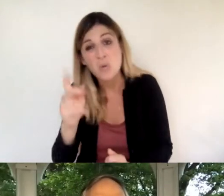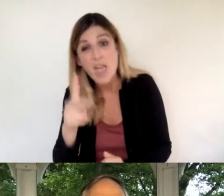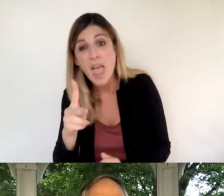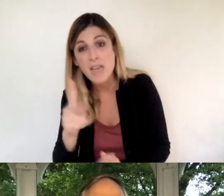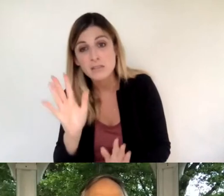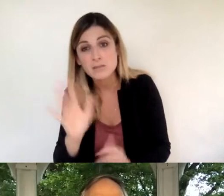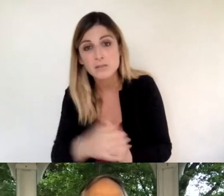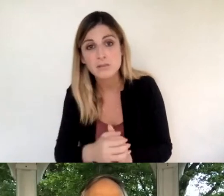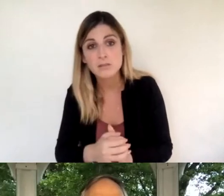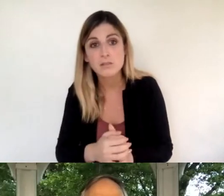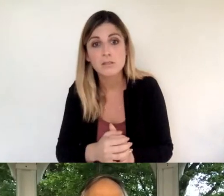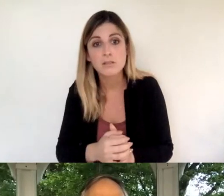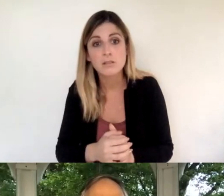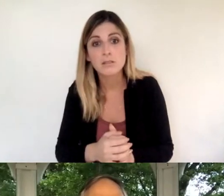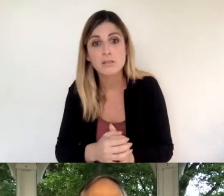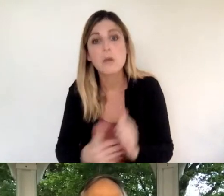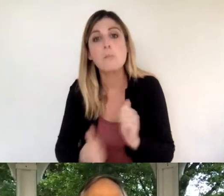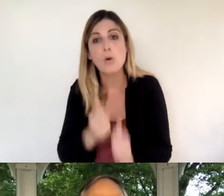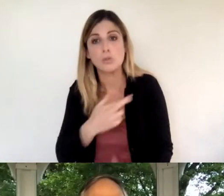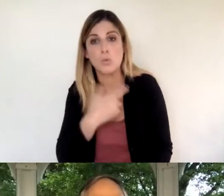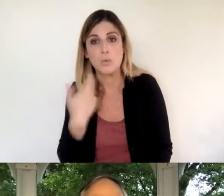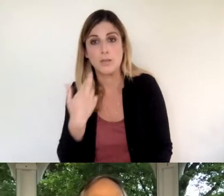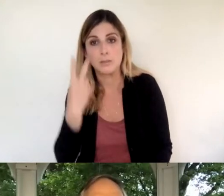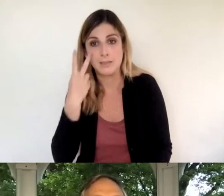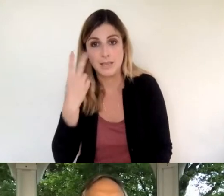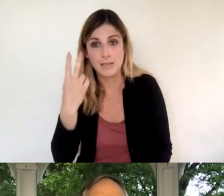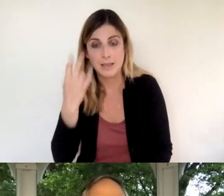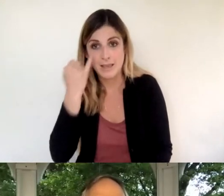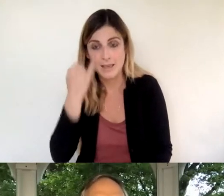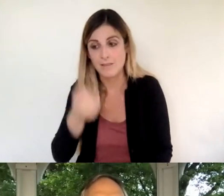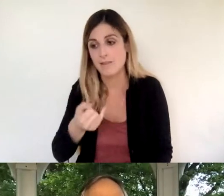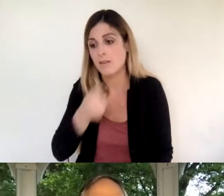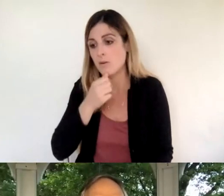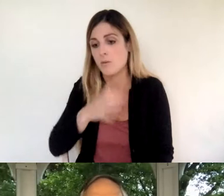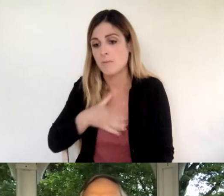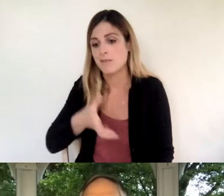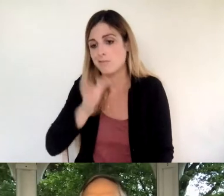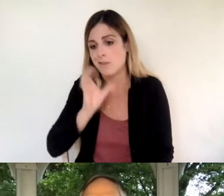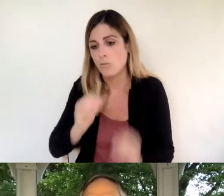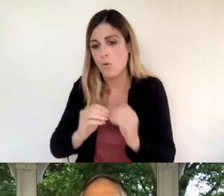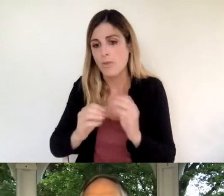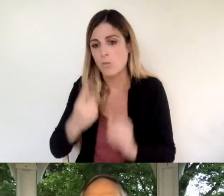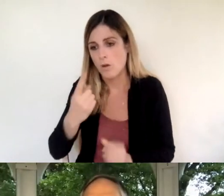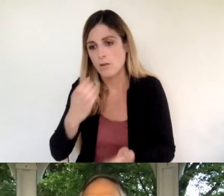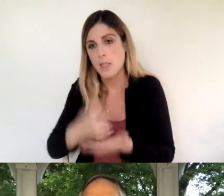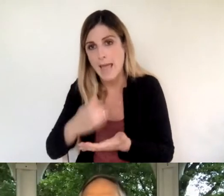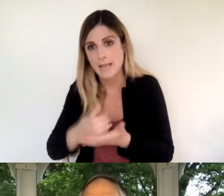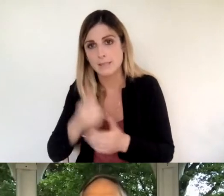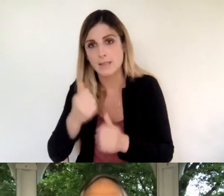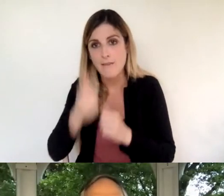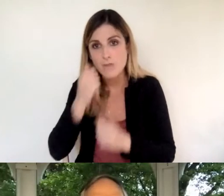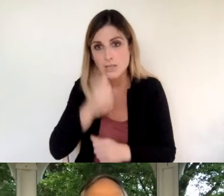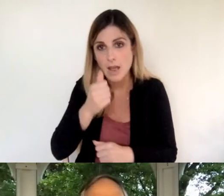and you know, most of the risk is seen in women who have more than one glass of alcohol per day, one serving of alcohol. So limiting it to